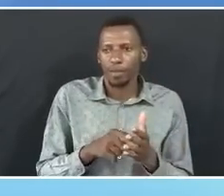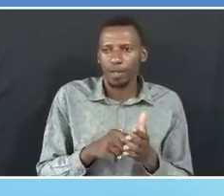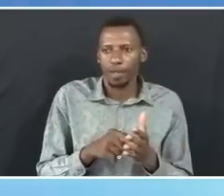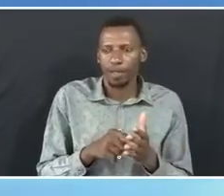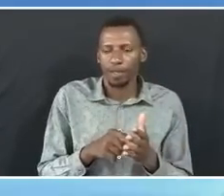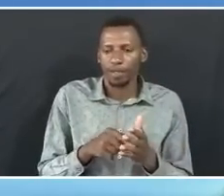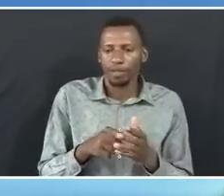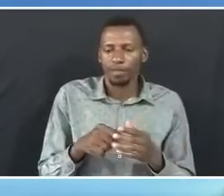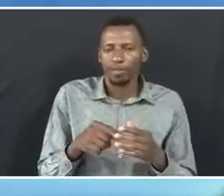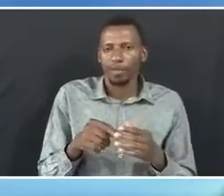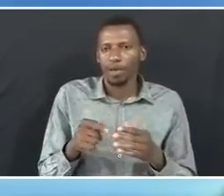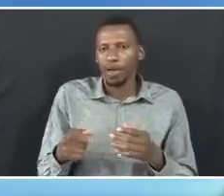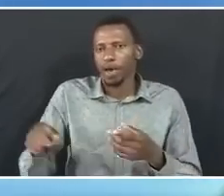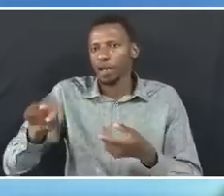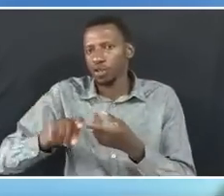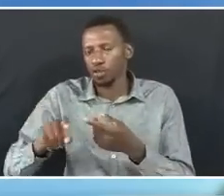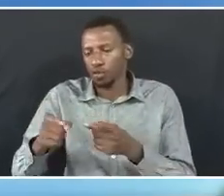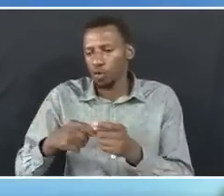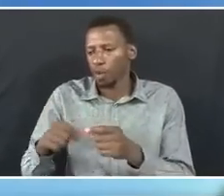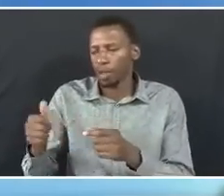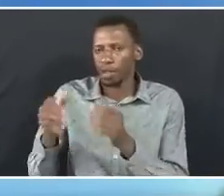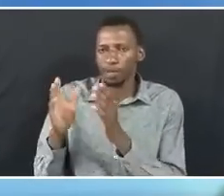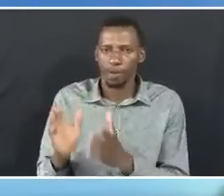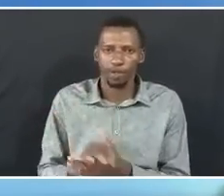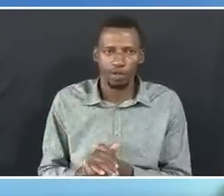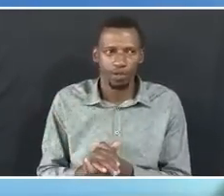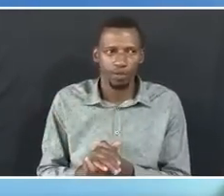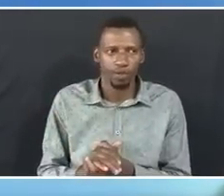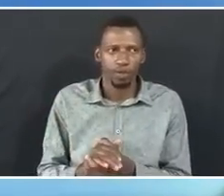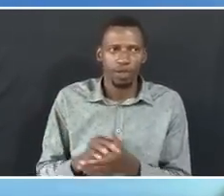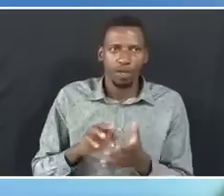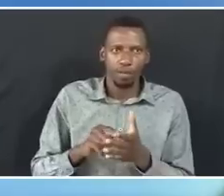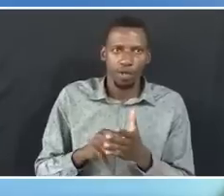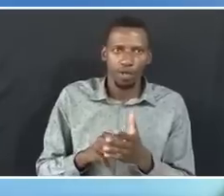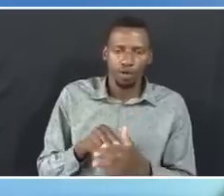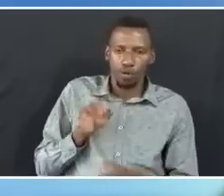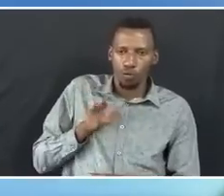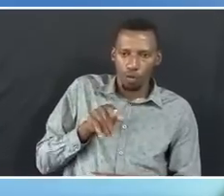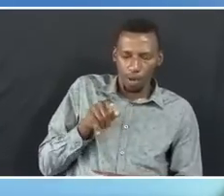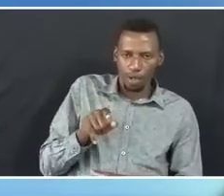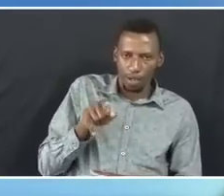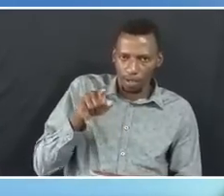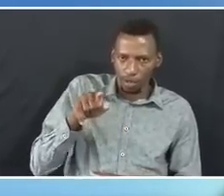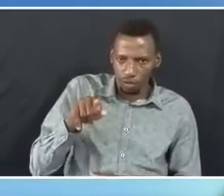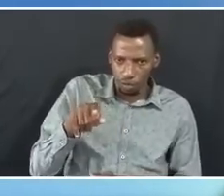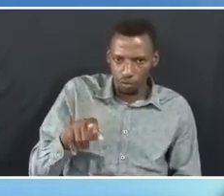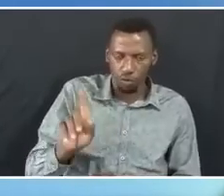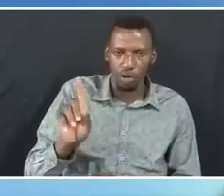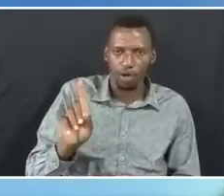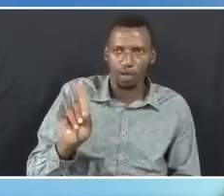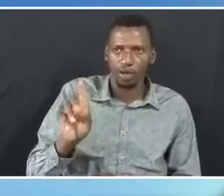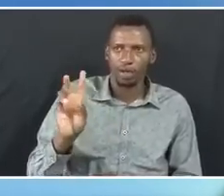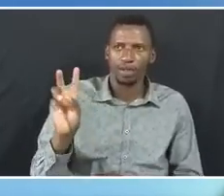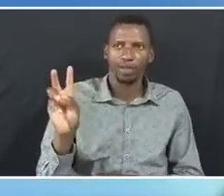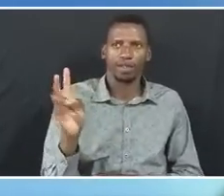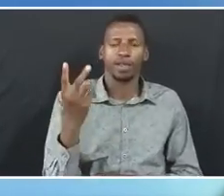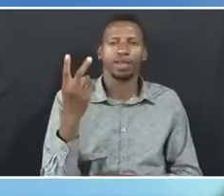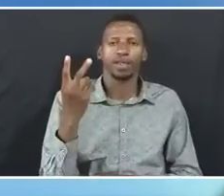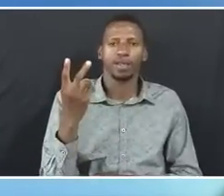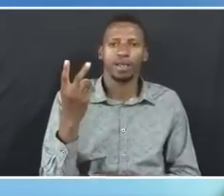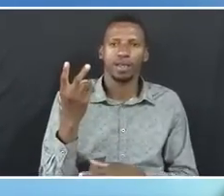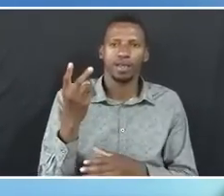of the other person. And so a woman is your second self. A woman is your doppelganger.